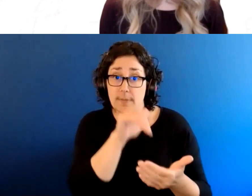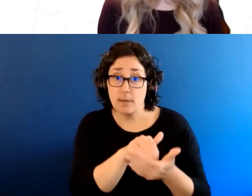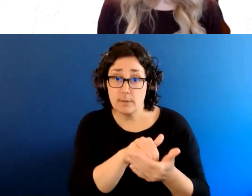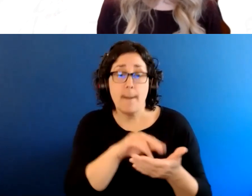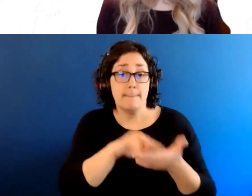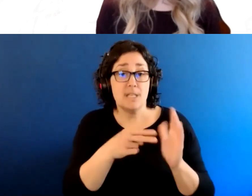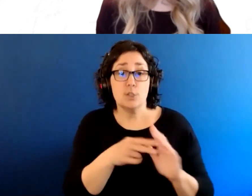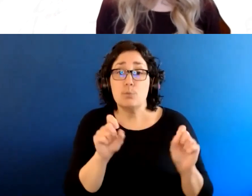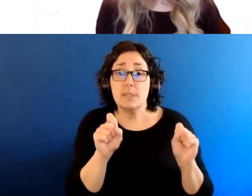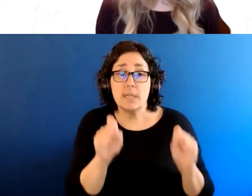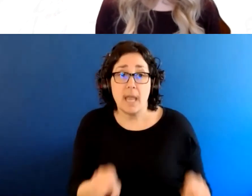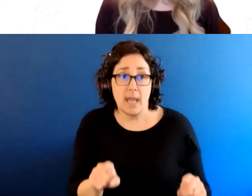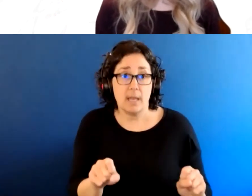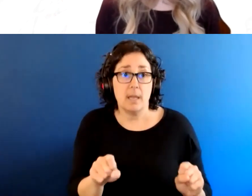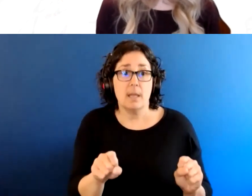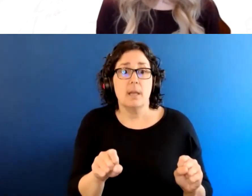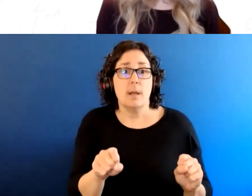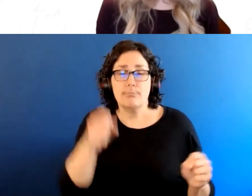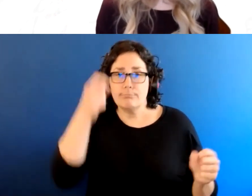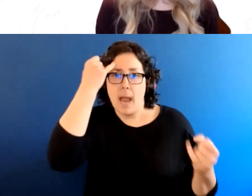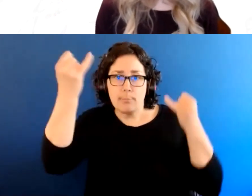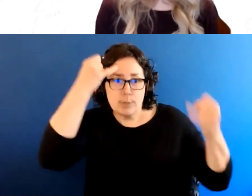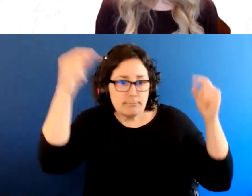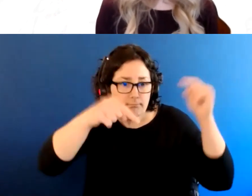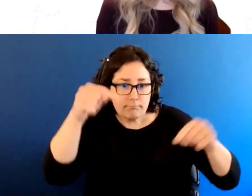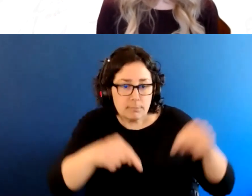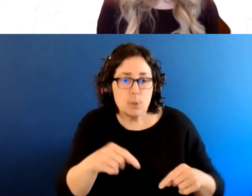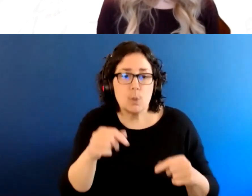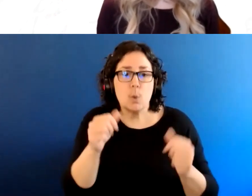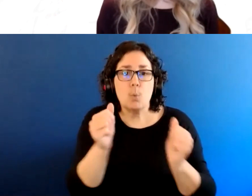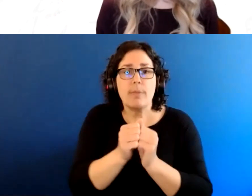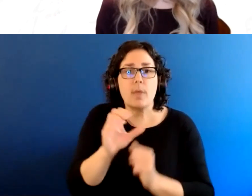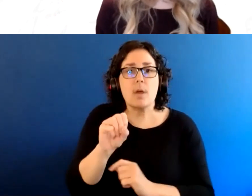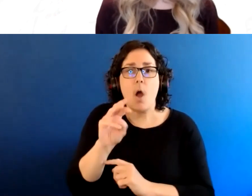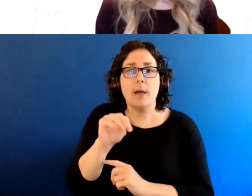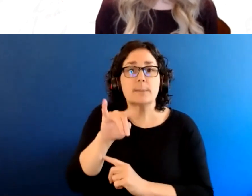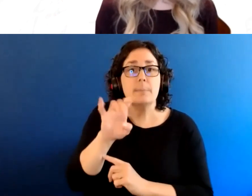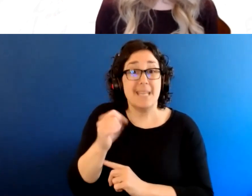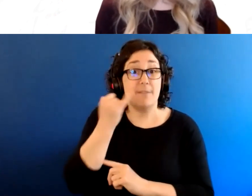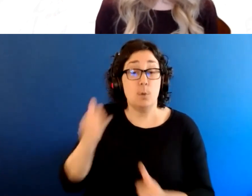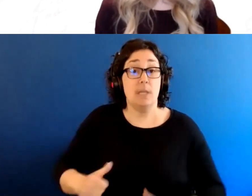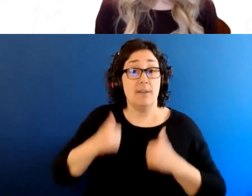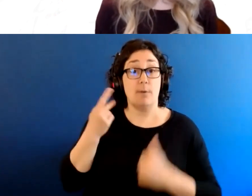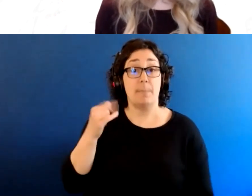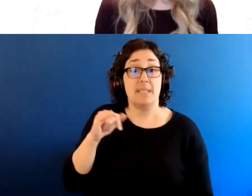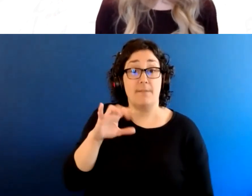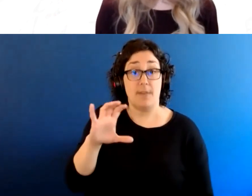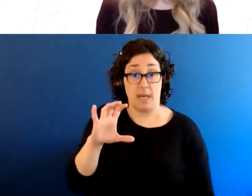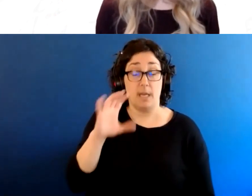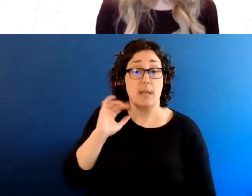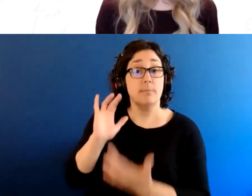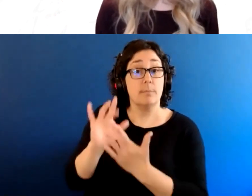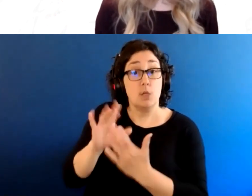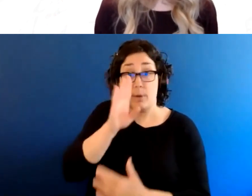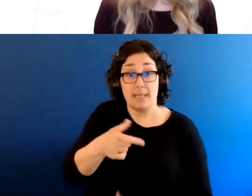than welcome to kind of brainstorm with OSME. If you're living in Pacific region, you could reach out directly